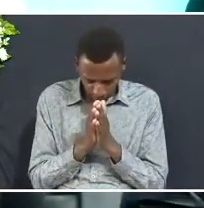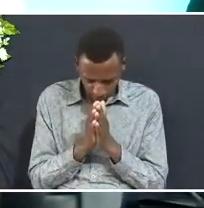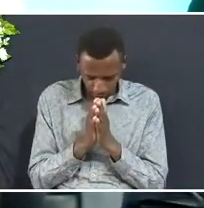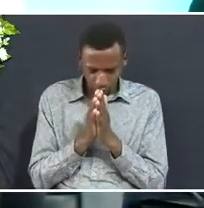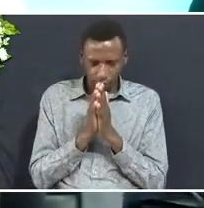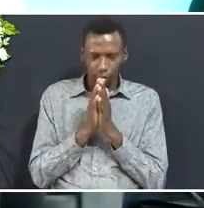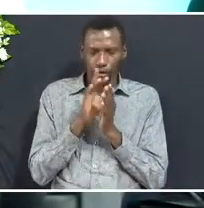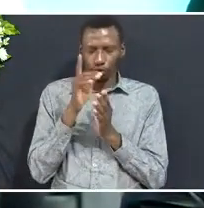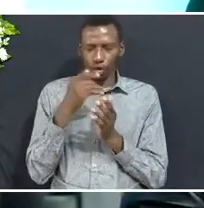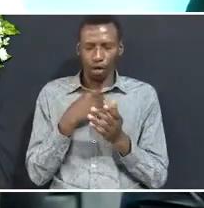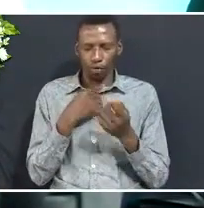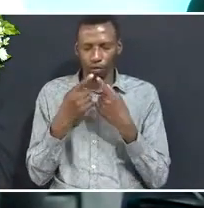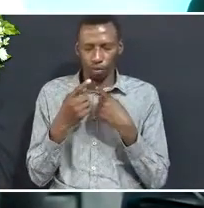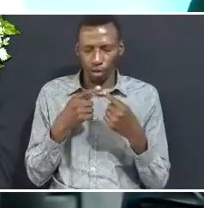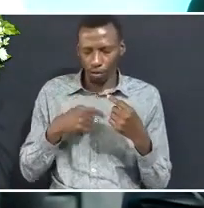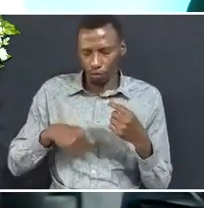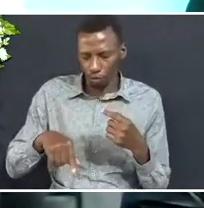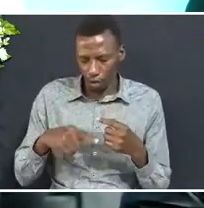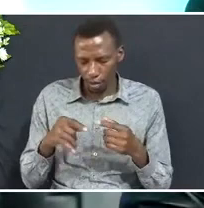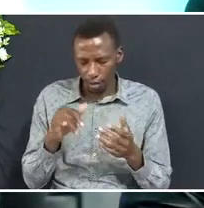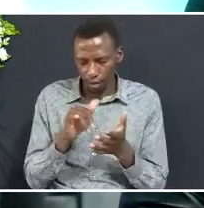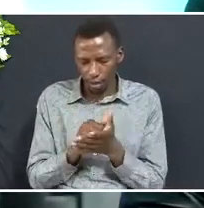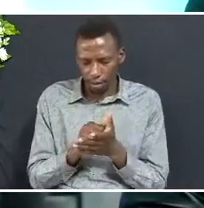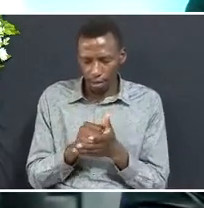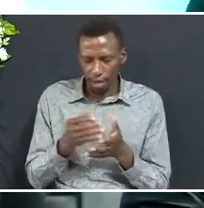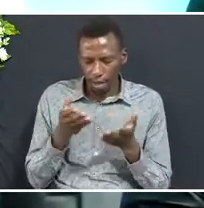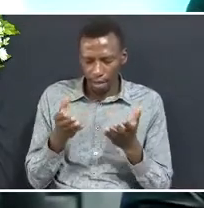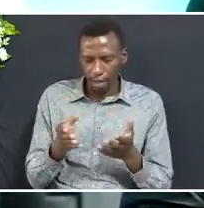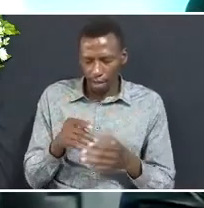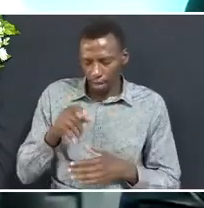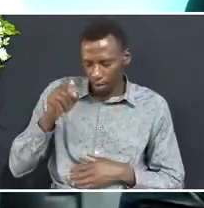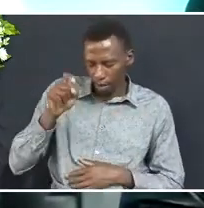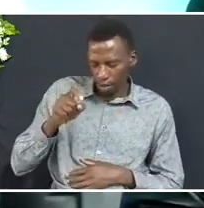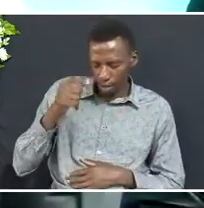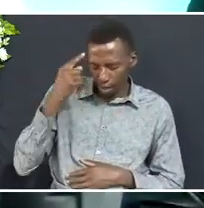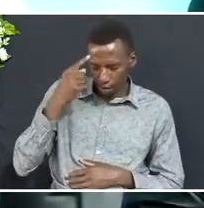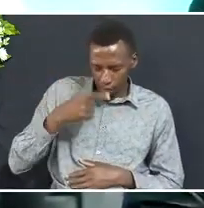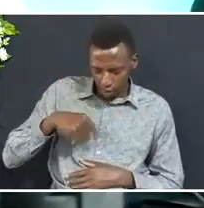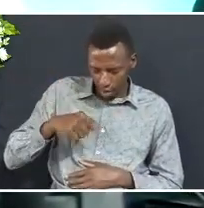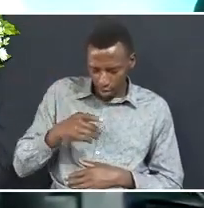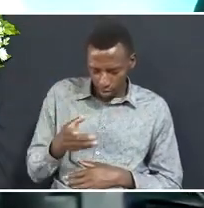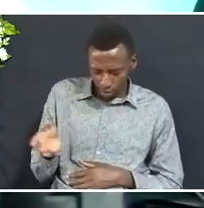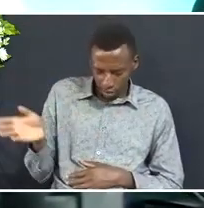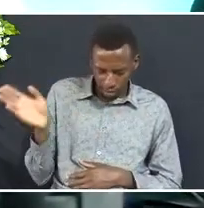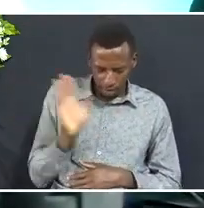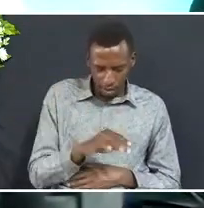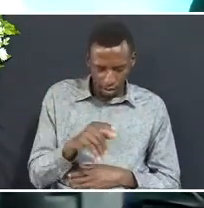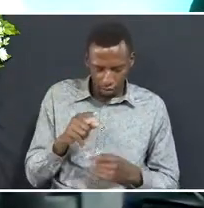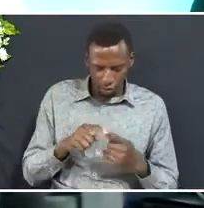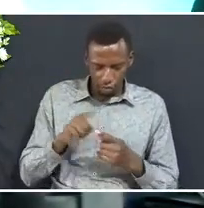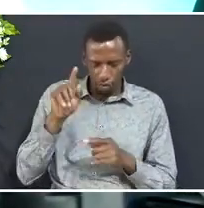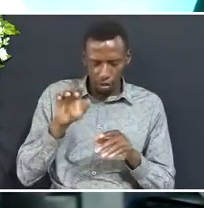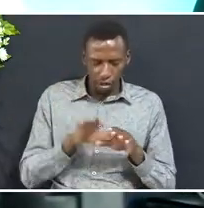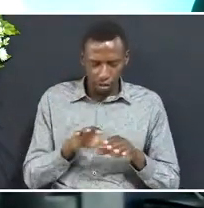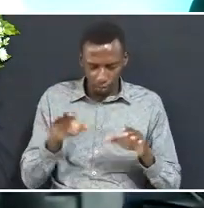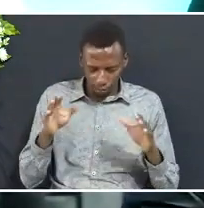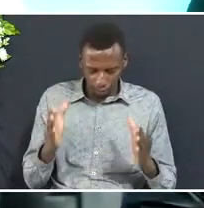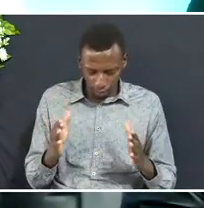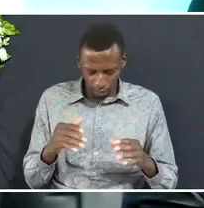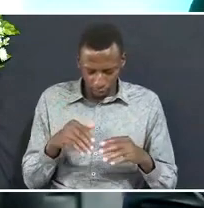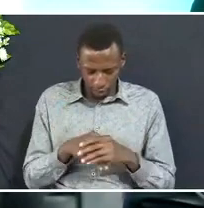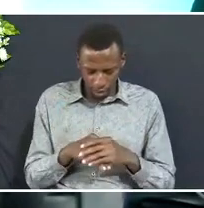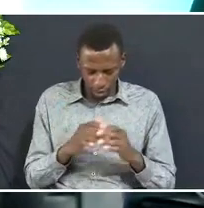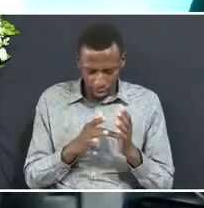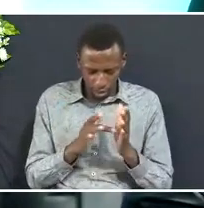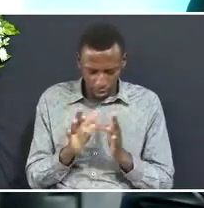You've spoken to us that there is a need for us to come back to your altars. In the book of